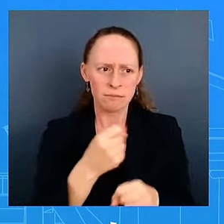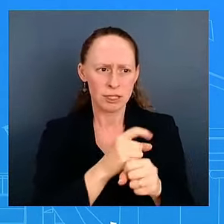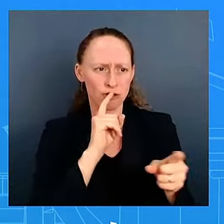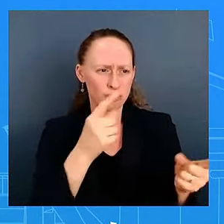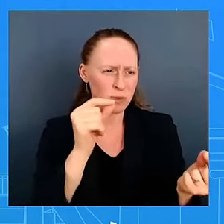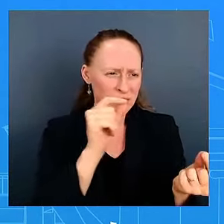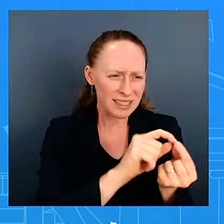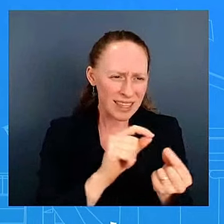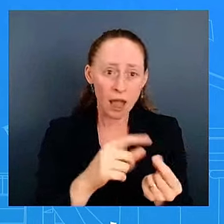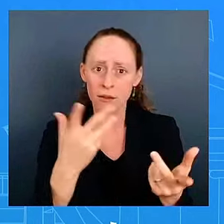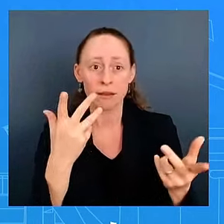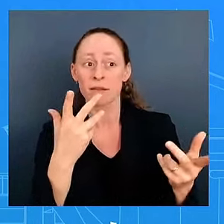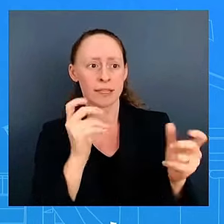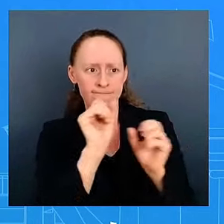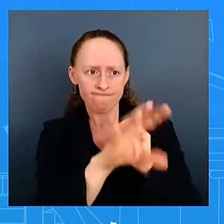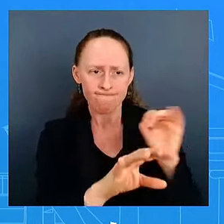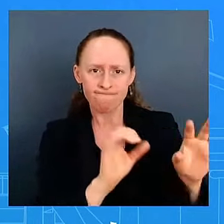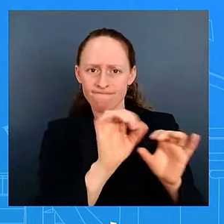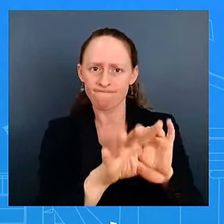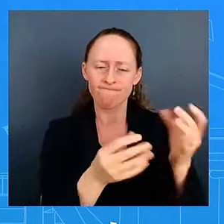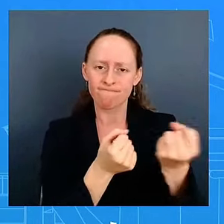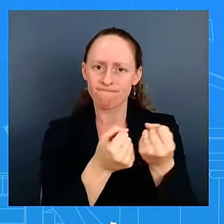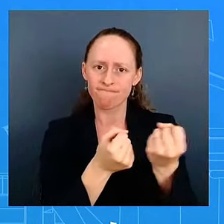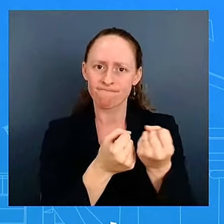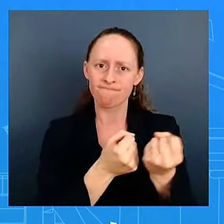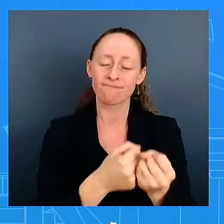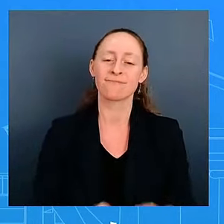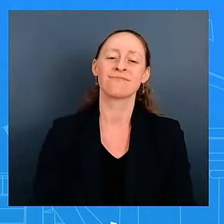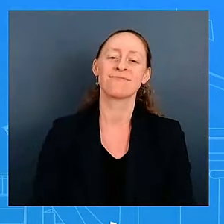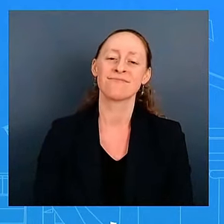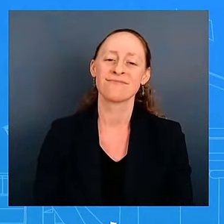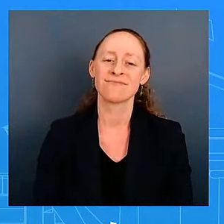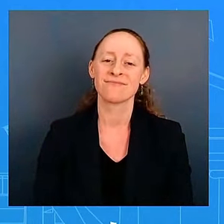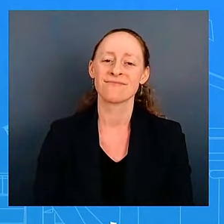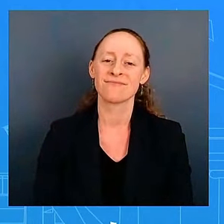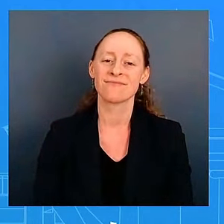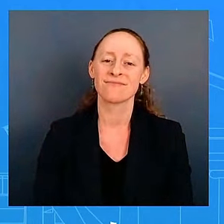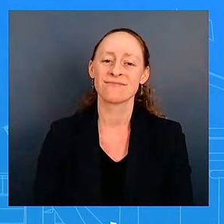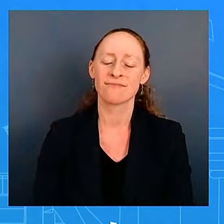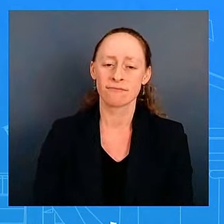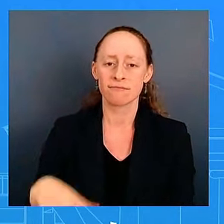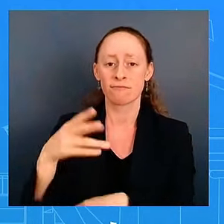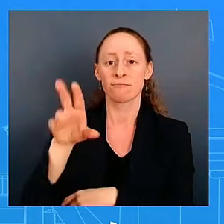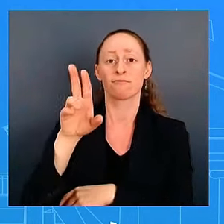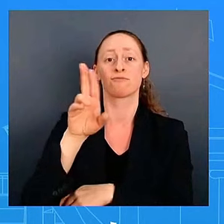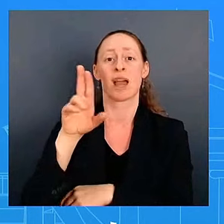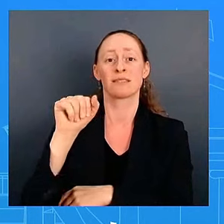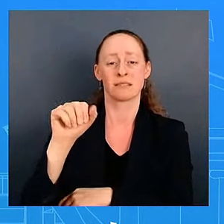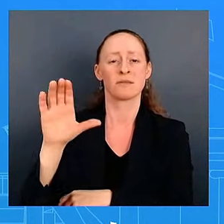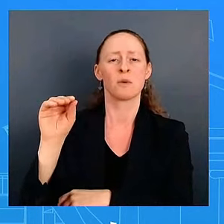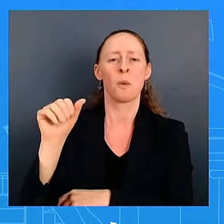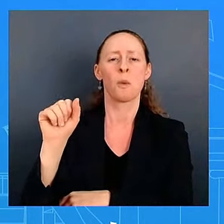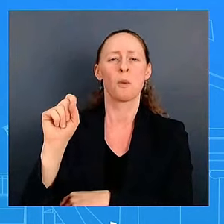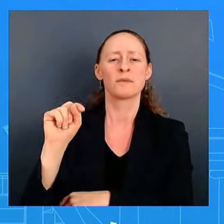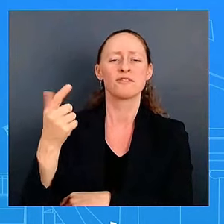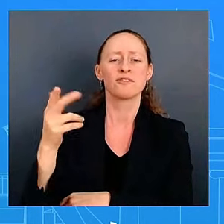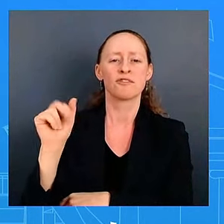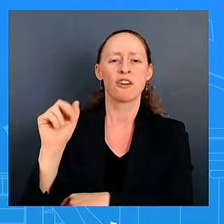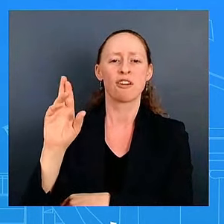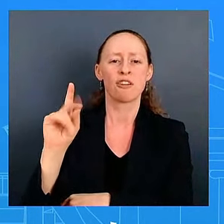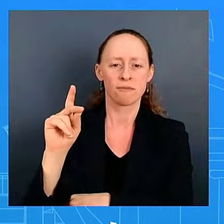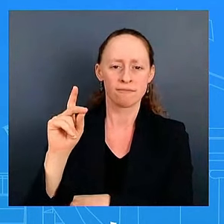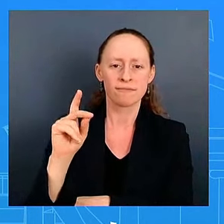Coast Guard and FEMA have been on the ground, and senior White House officials have been in constant contact with their